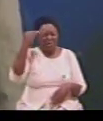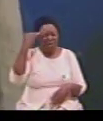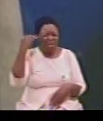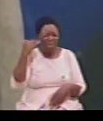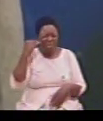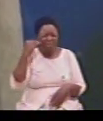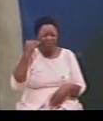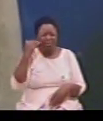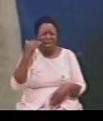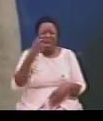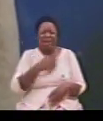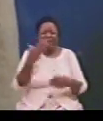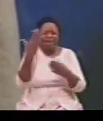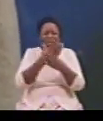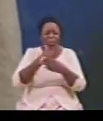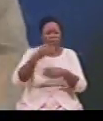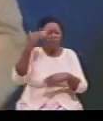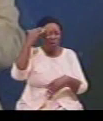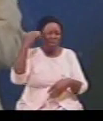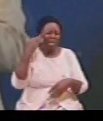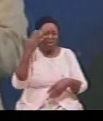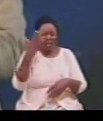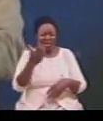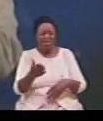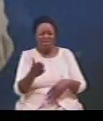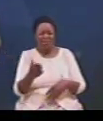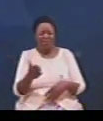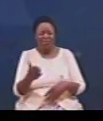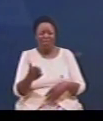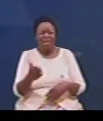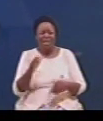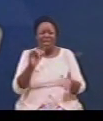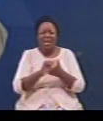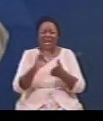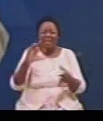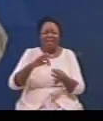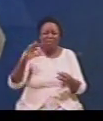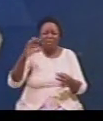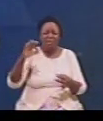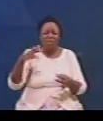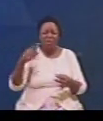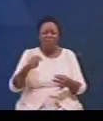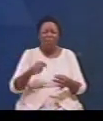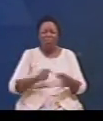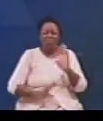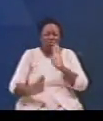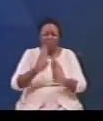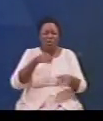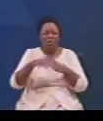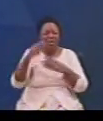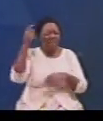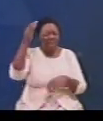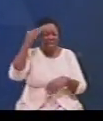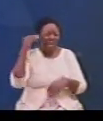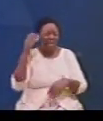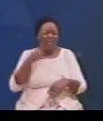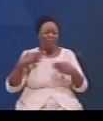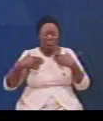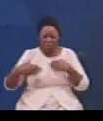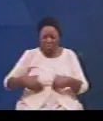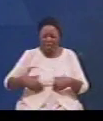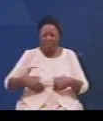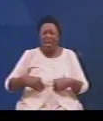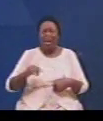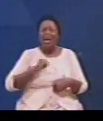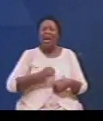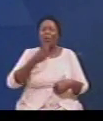disturbing, distracting your head there, that spirit of torment in the head, in the body,